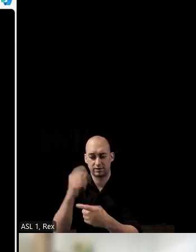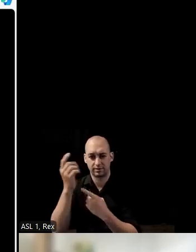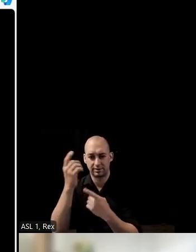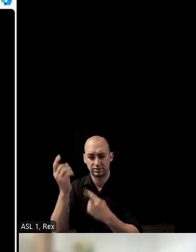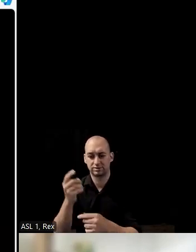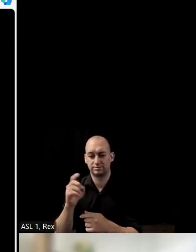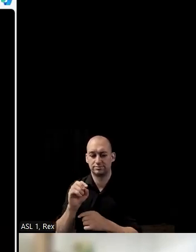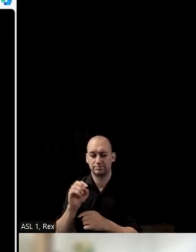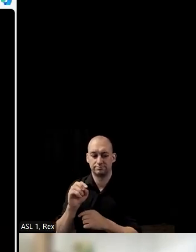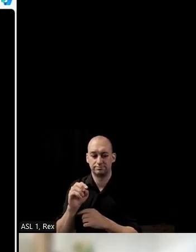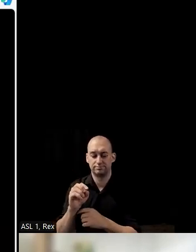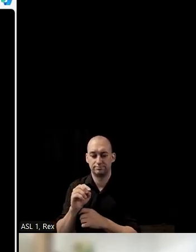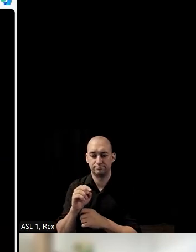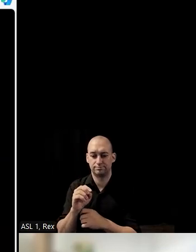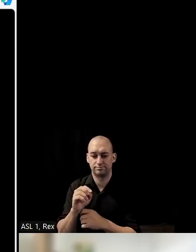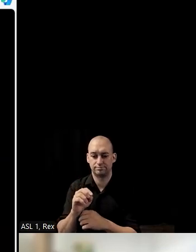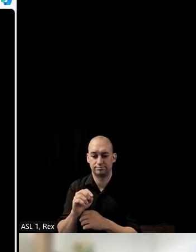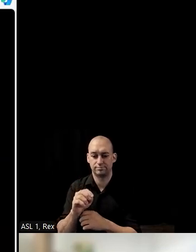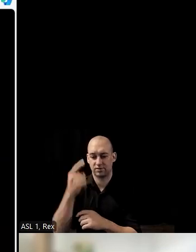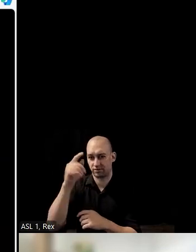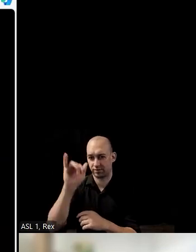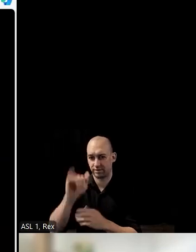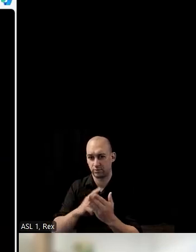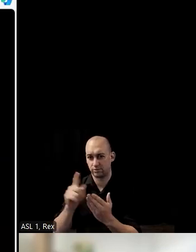the person with dementia. For this project,